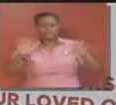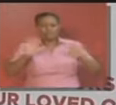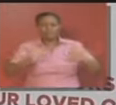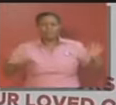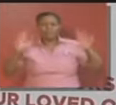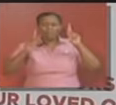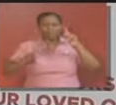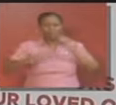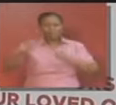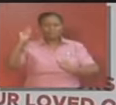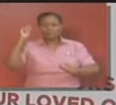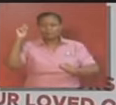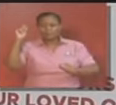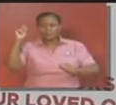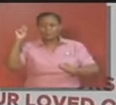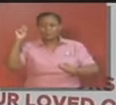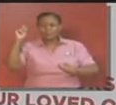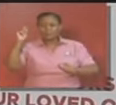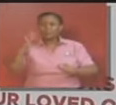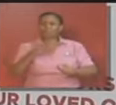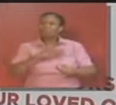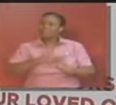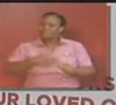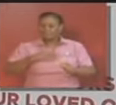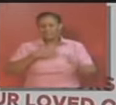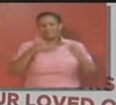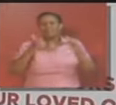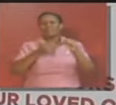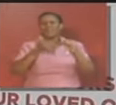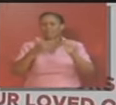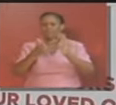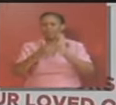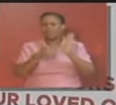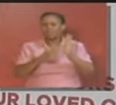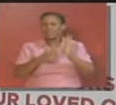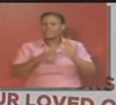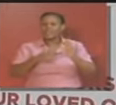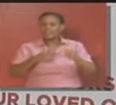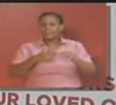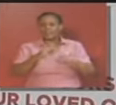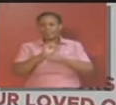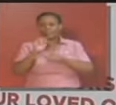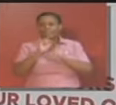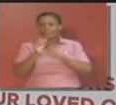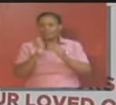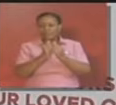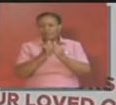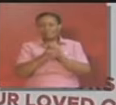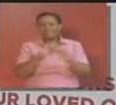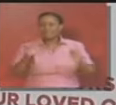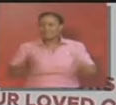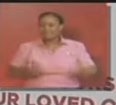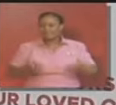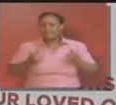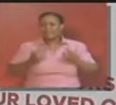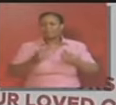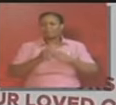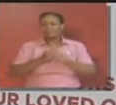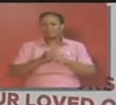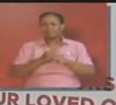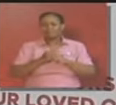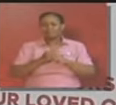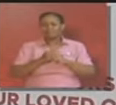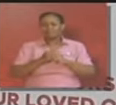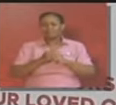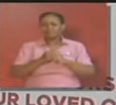please adhere to the protocols. Let us continue to work together to save lives and the future of the next generation. The